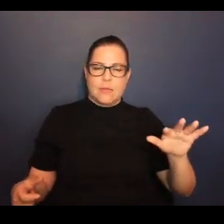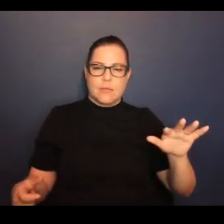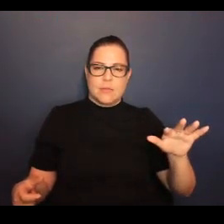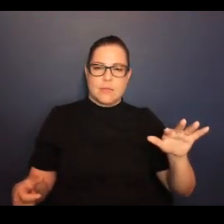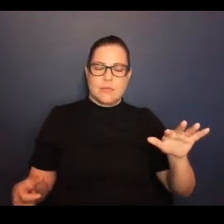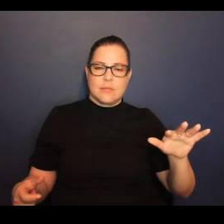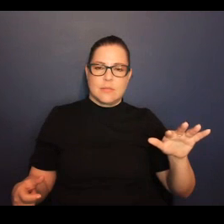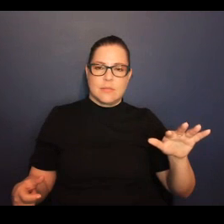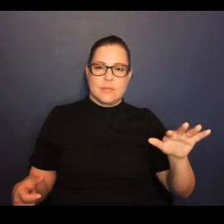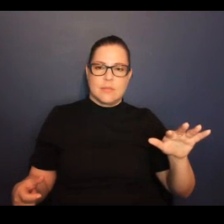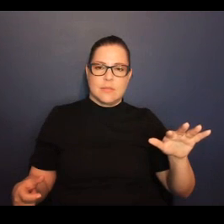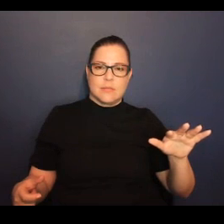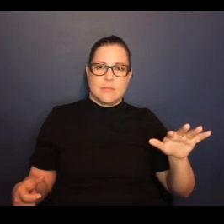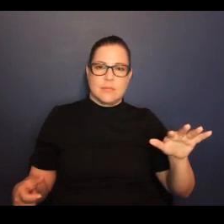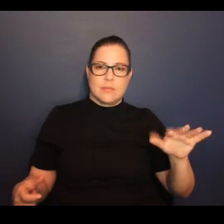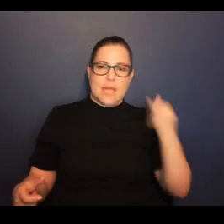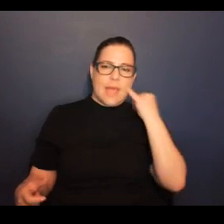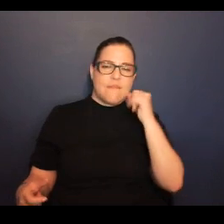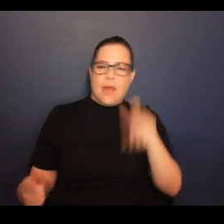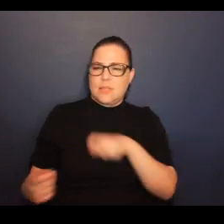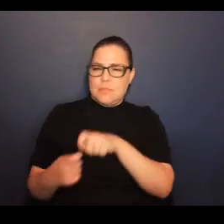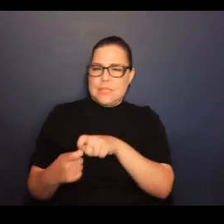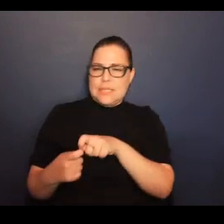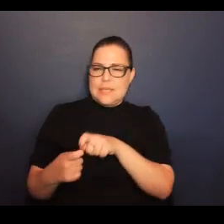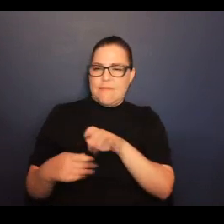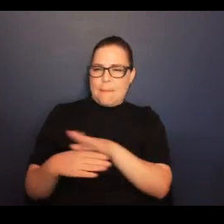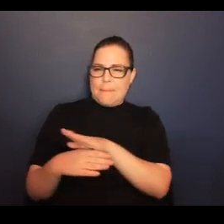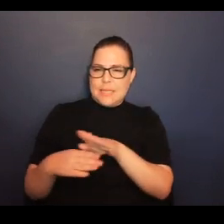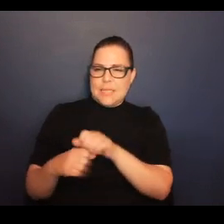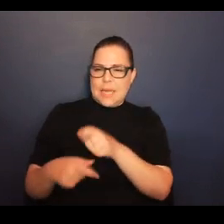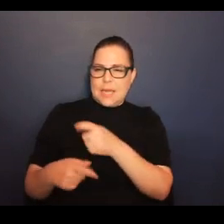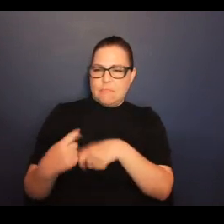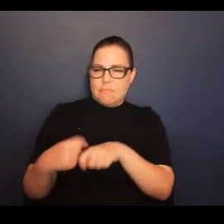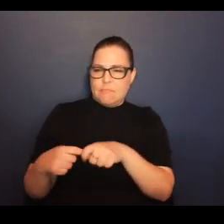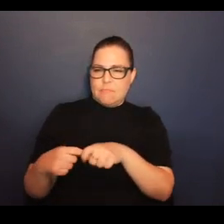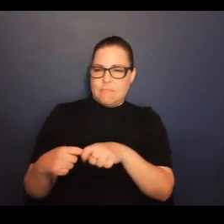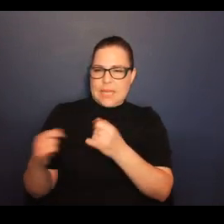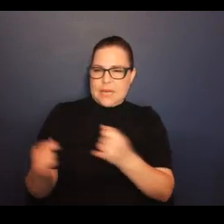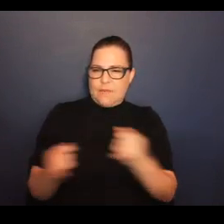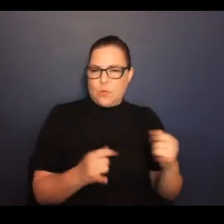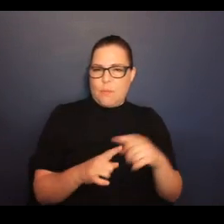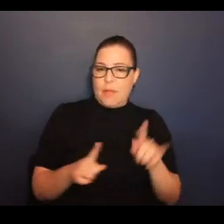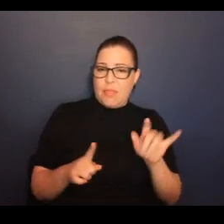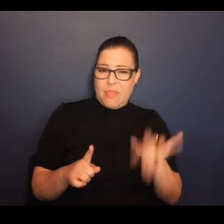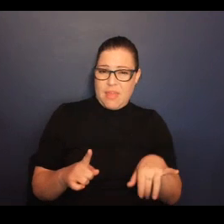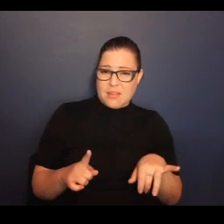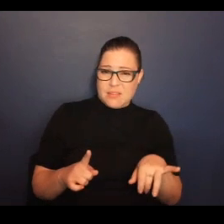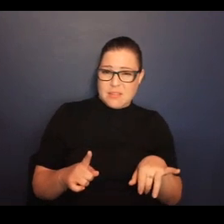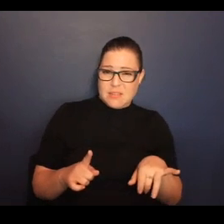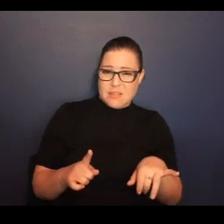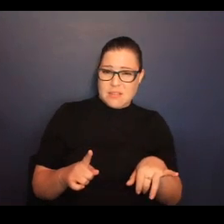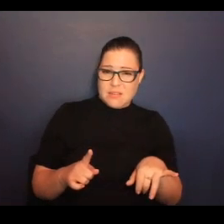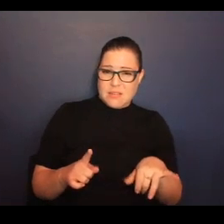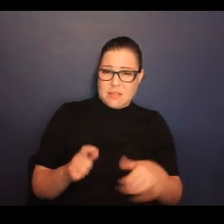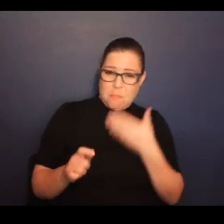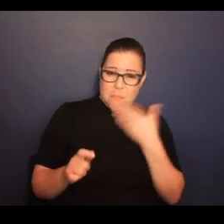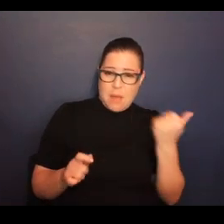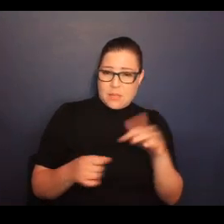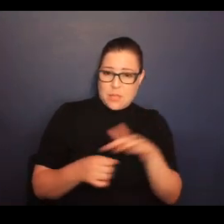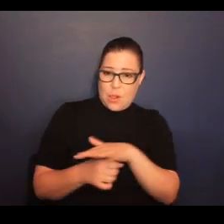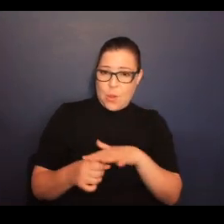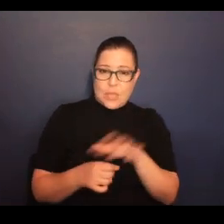to the individual businesses or residents along that corridor. Is this the most prominent scenario, location, I should say?